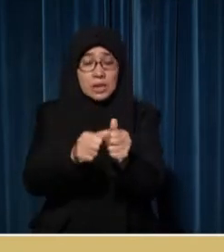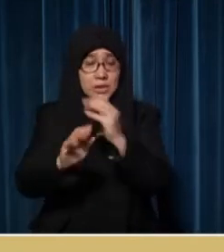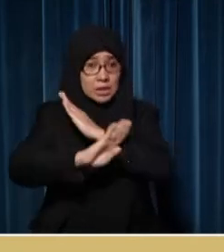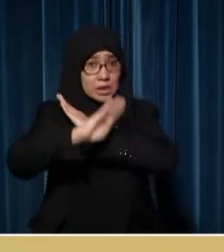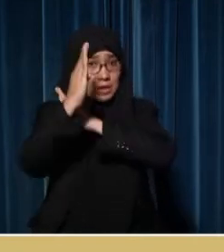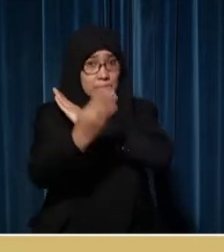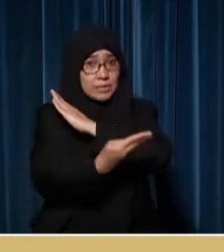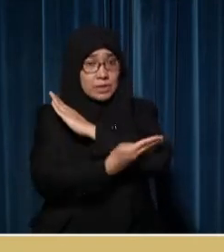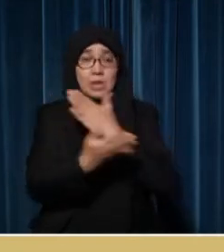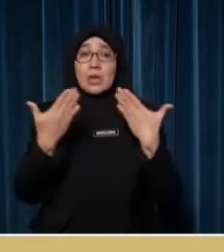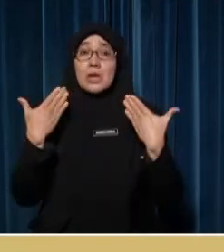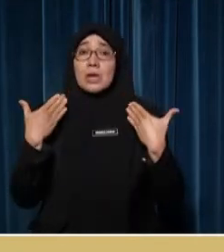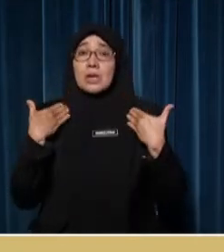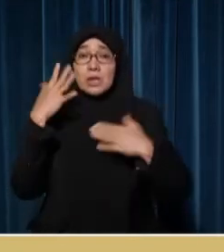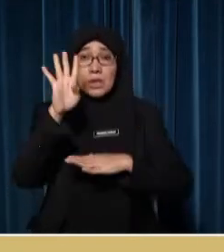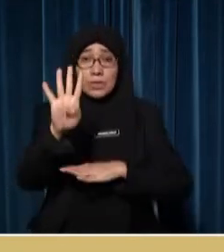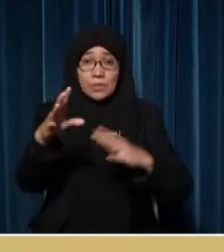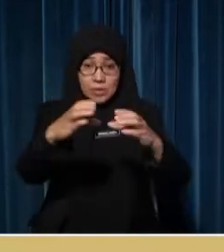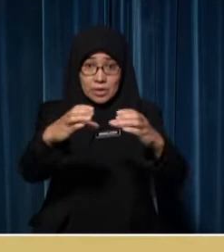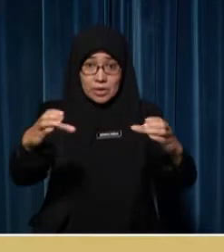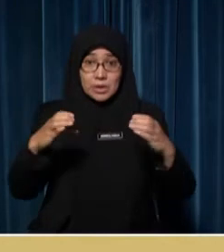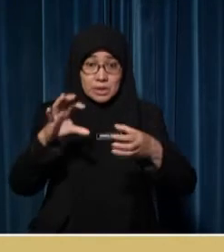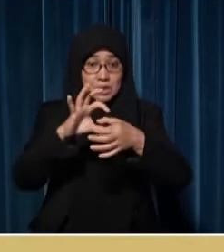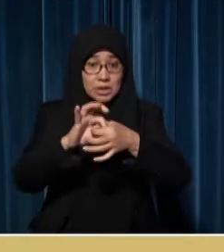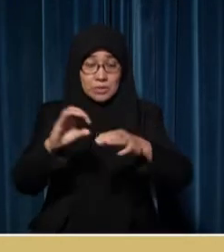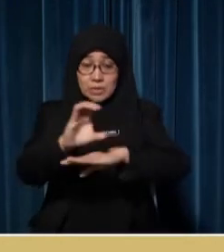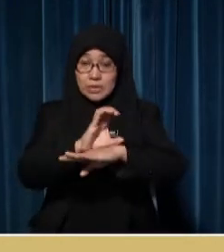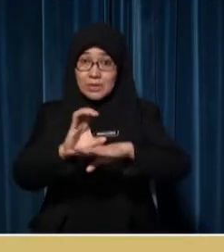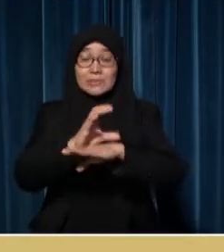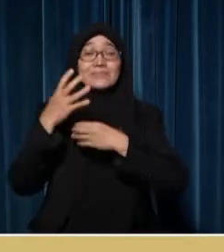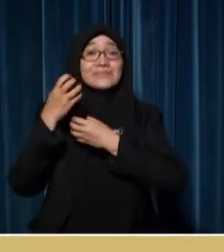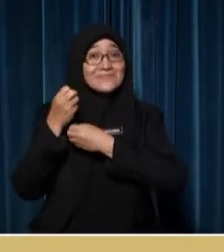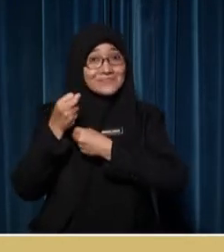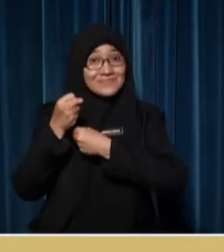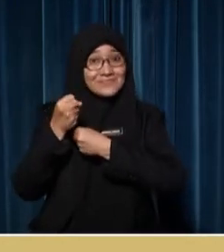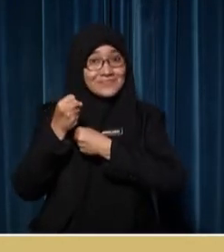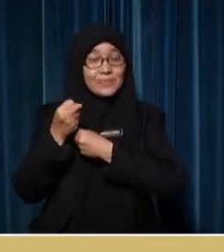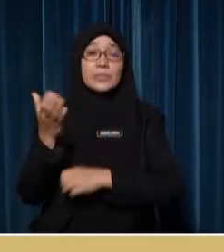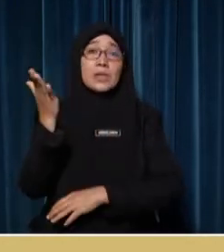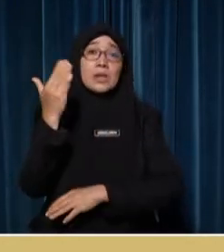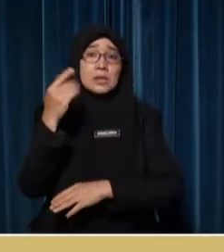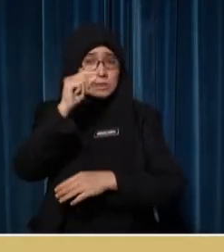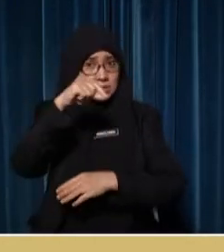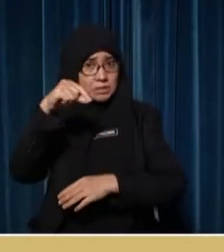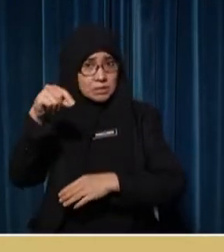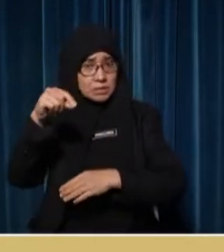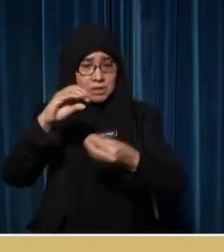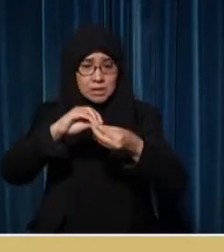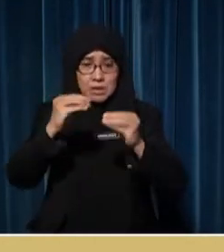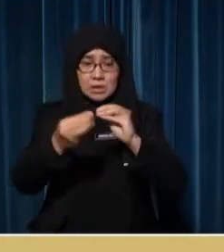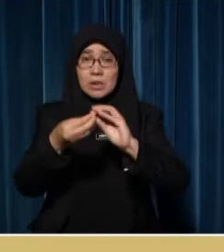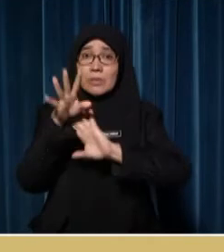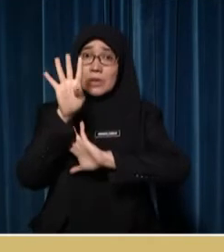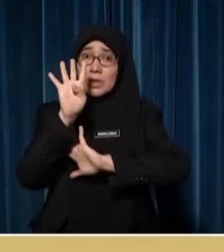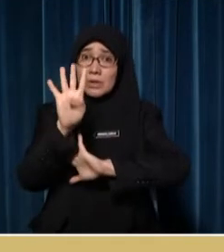has 4 cartons of chocolate milk. Let's write the number 4